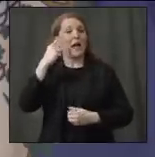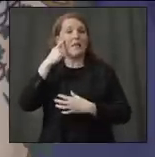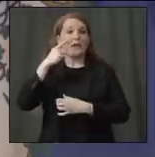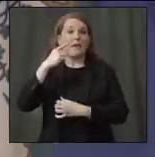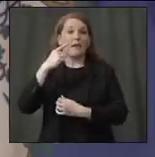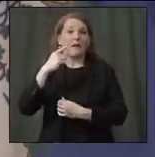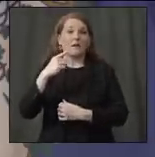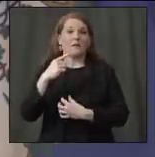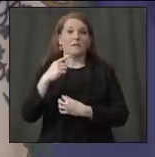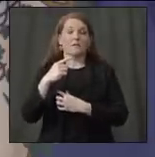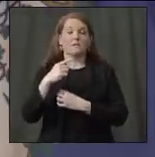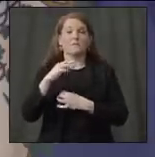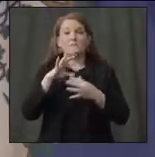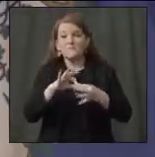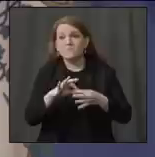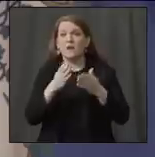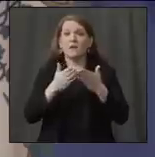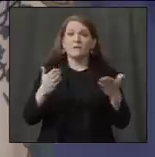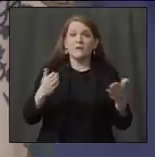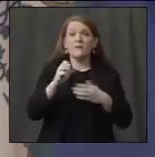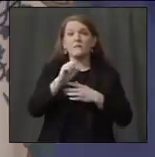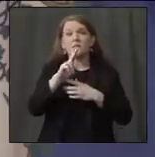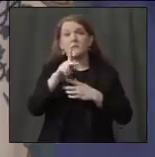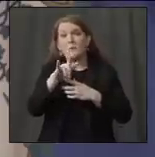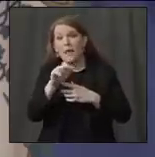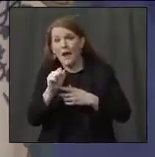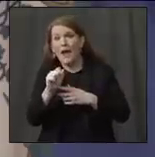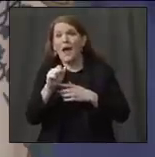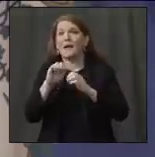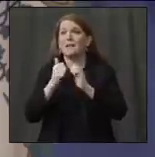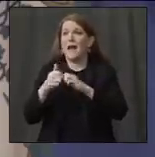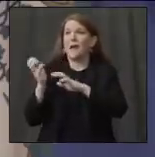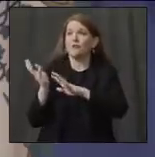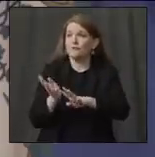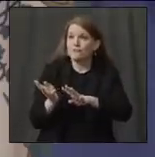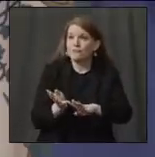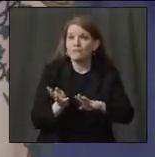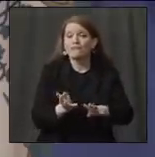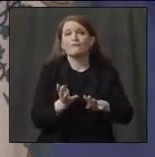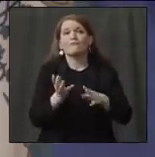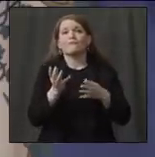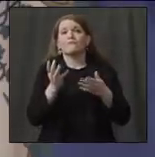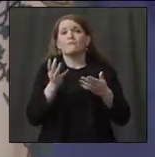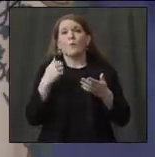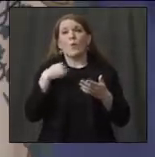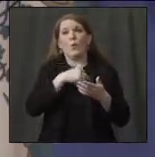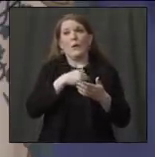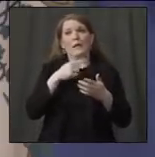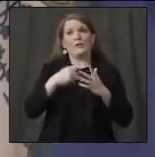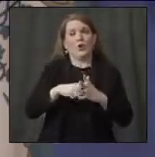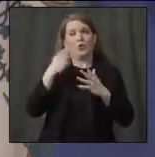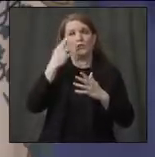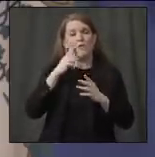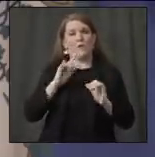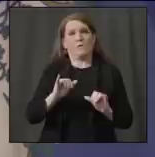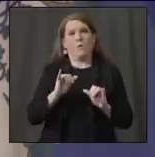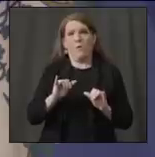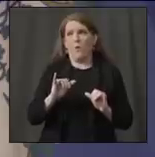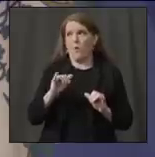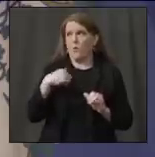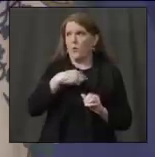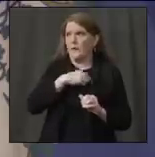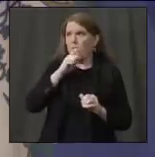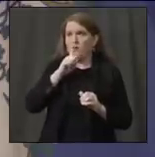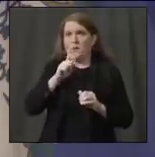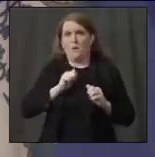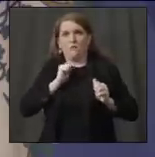just like OPEC reminded us how important it was for energy independence back during the 1970s. I mean, we've obviously